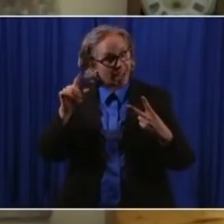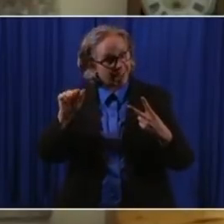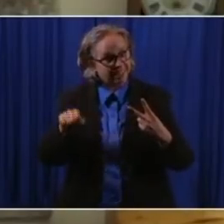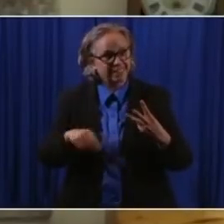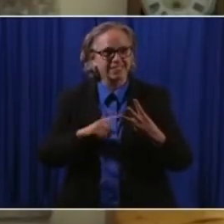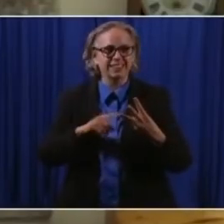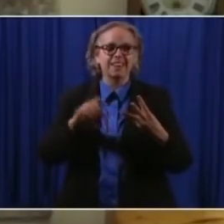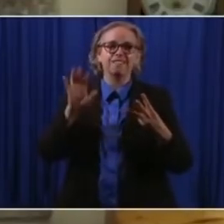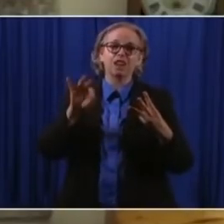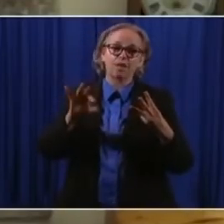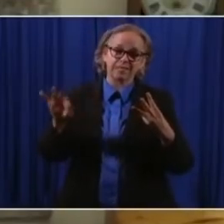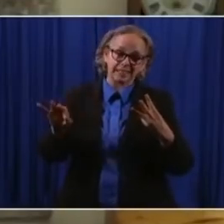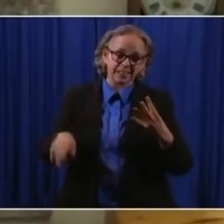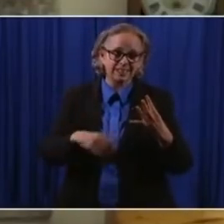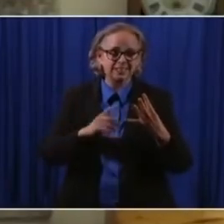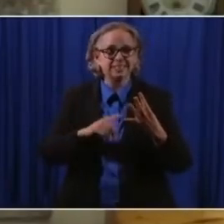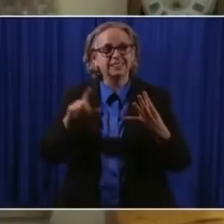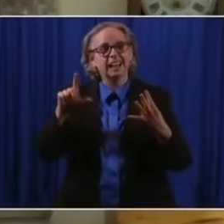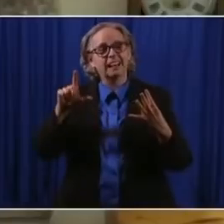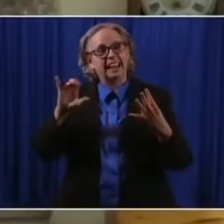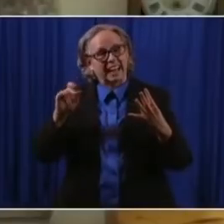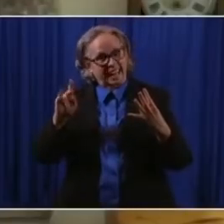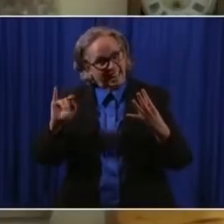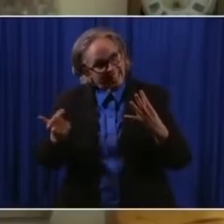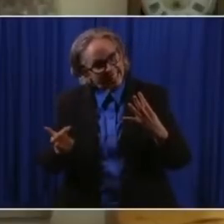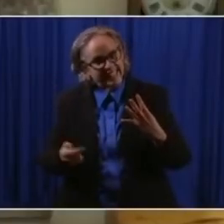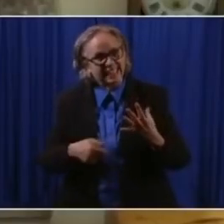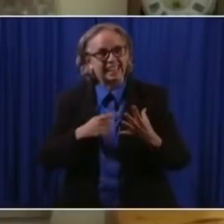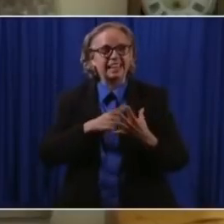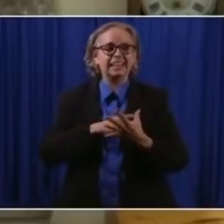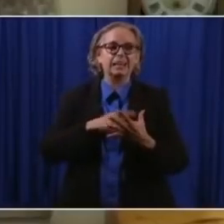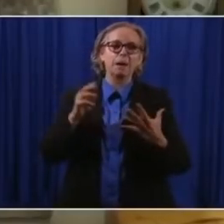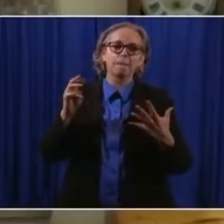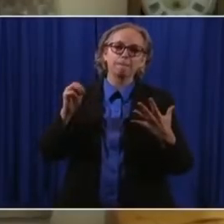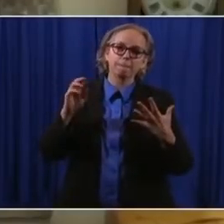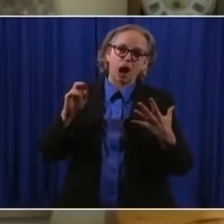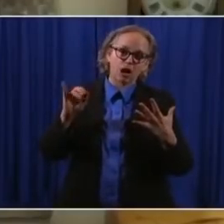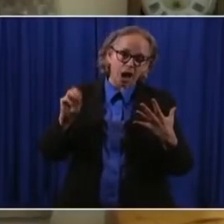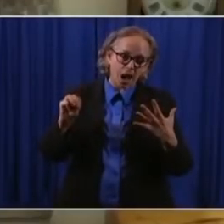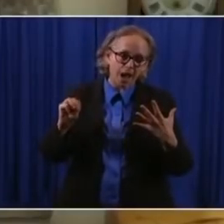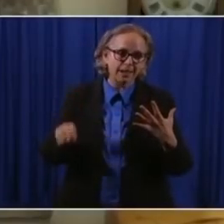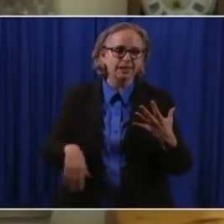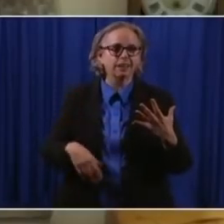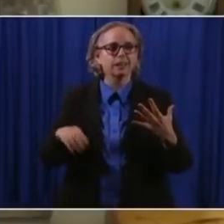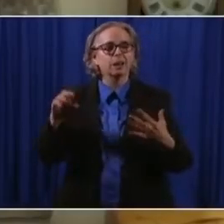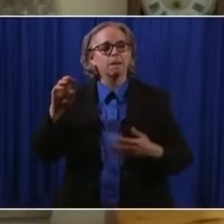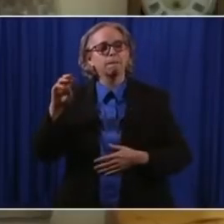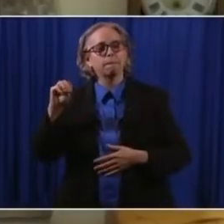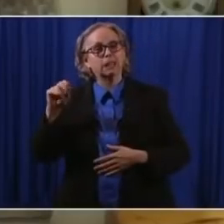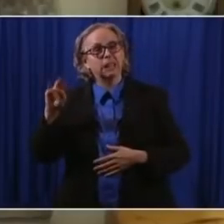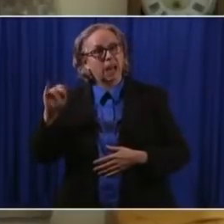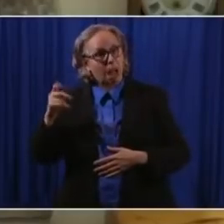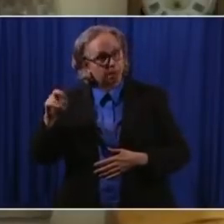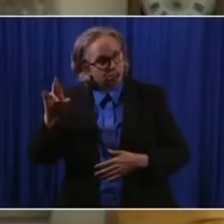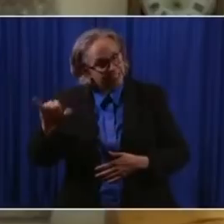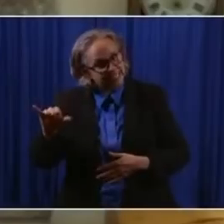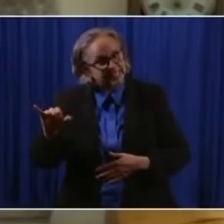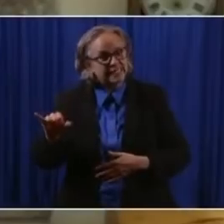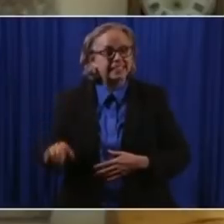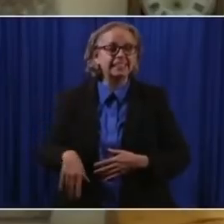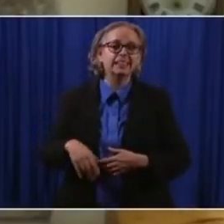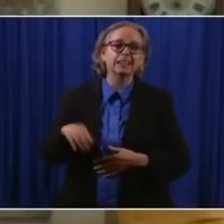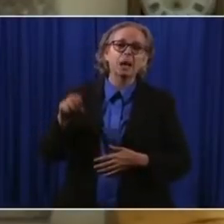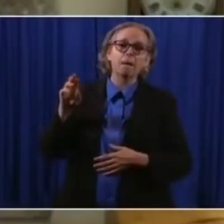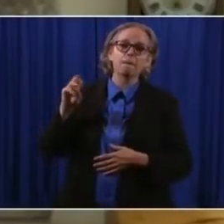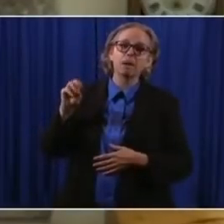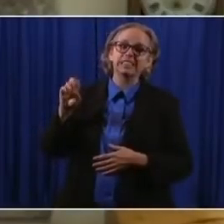County, Licking, Marion, Montgomery, and Muskingum. And as you know, Montgomery and Cuyahoga have been on that red